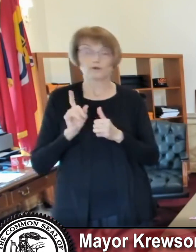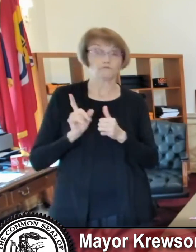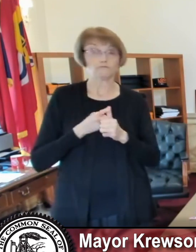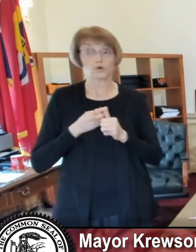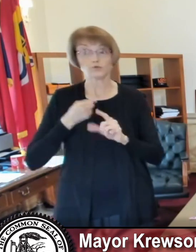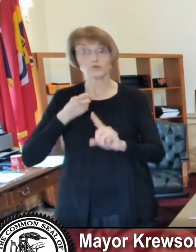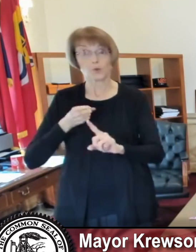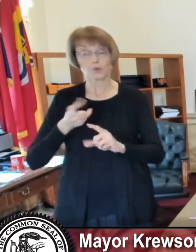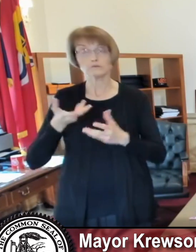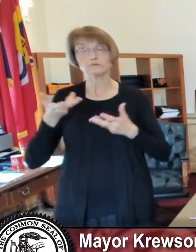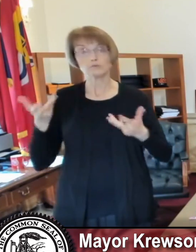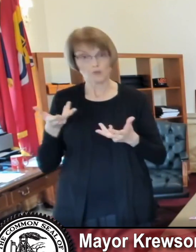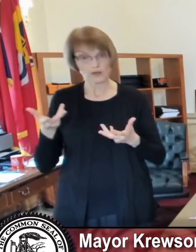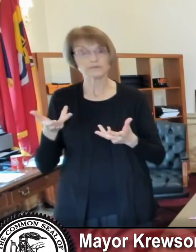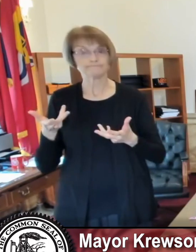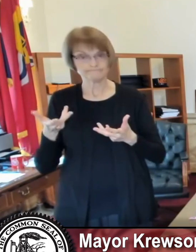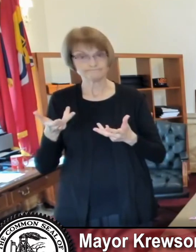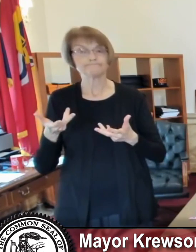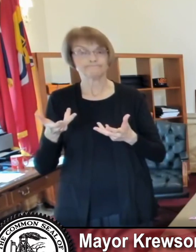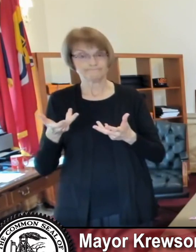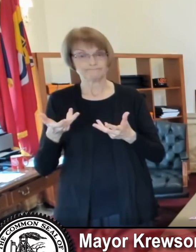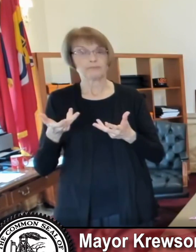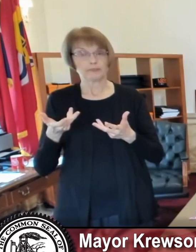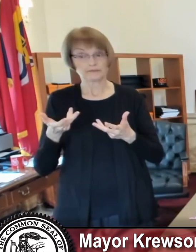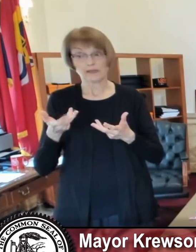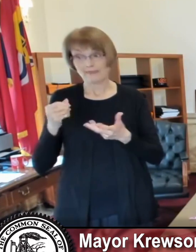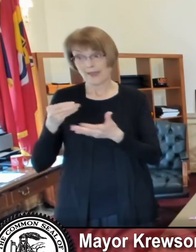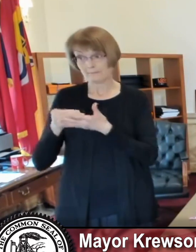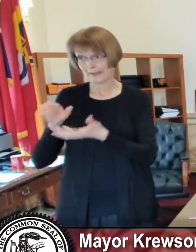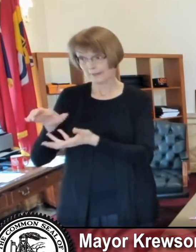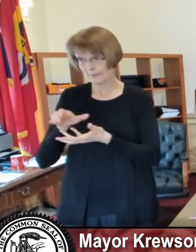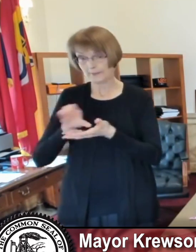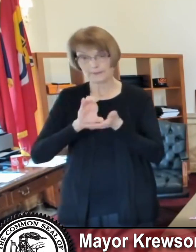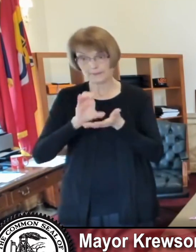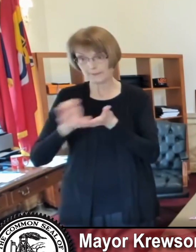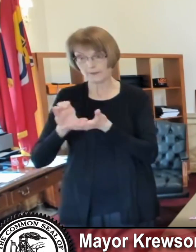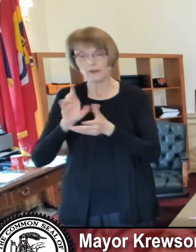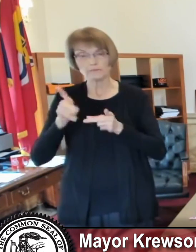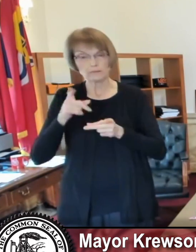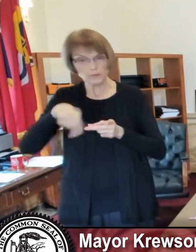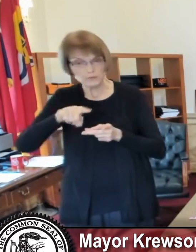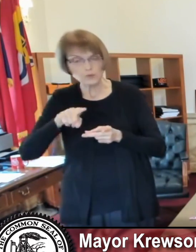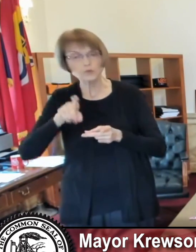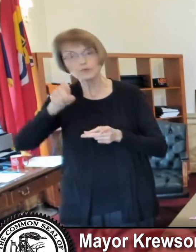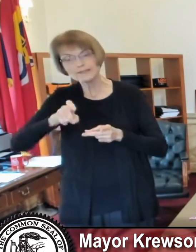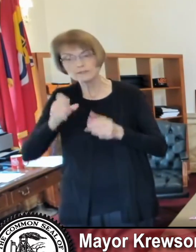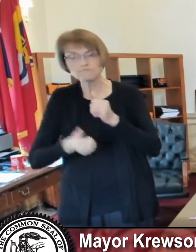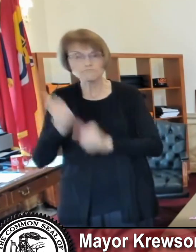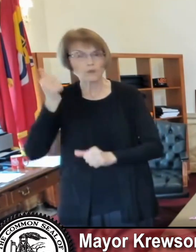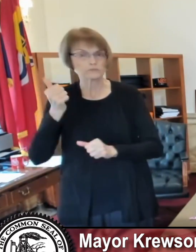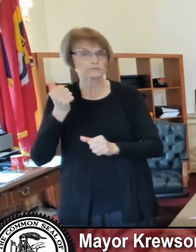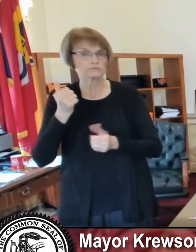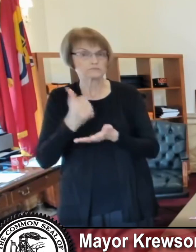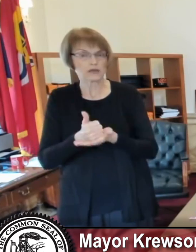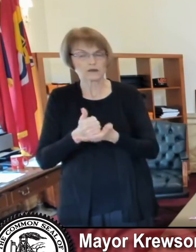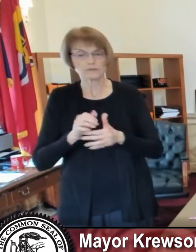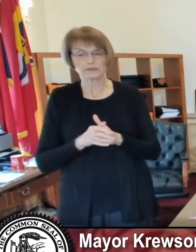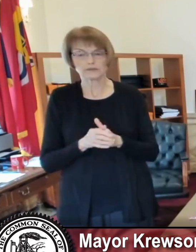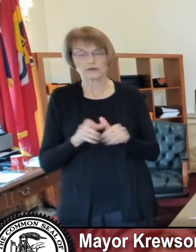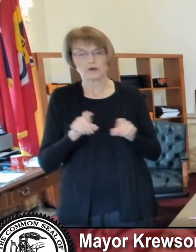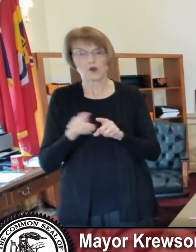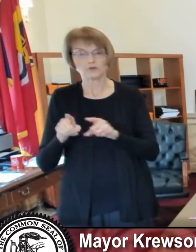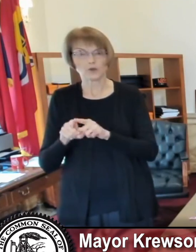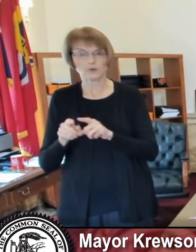intention here is to make sure that this gets to the people who need it the most. Now, along with the, I'm calling it the